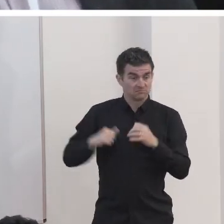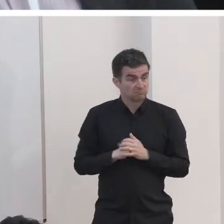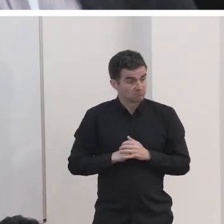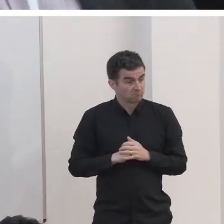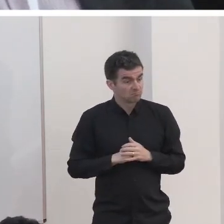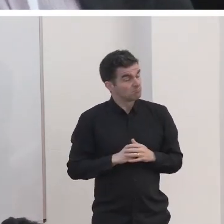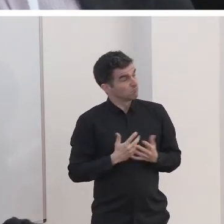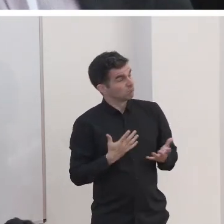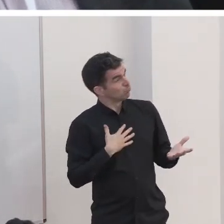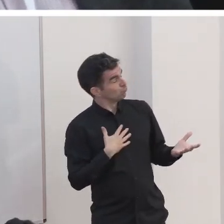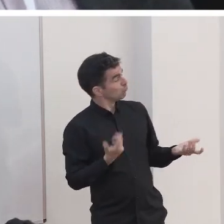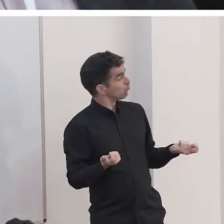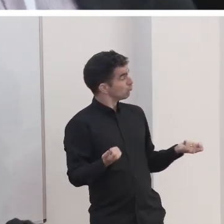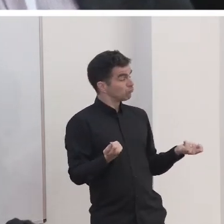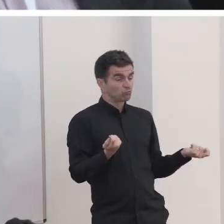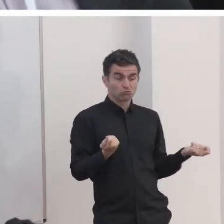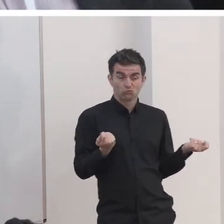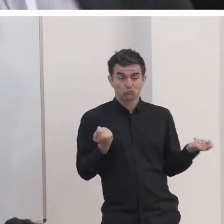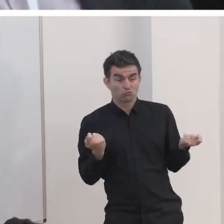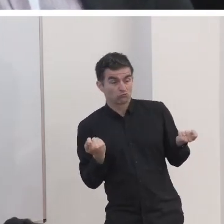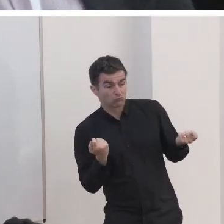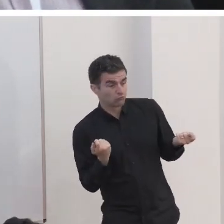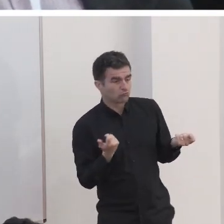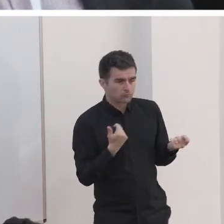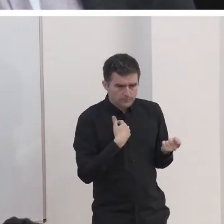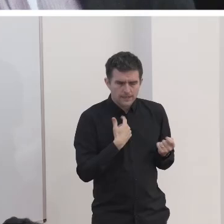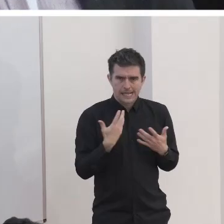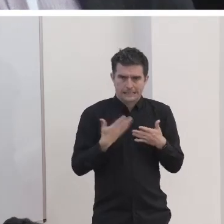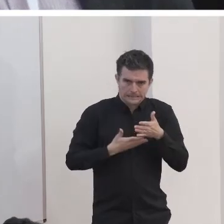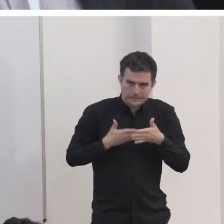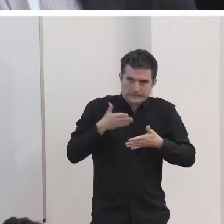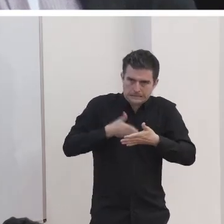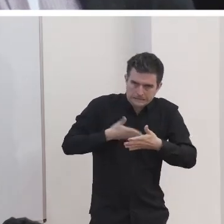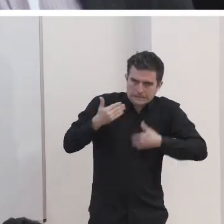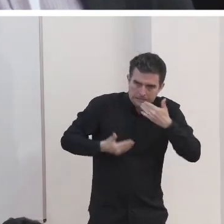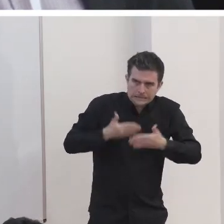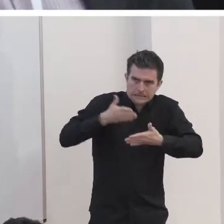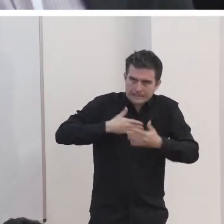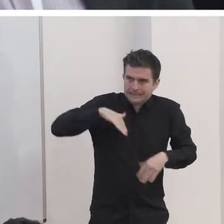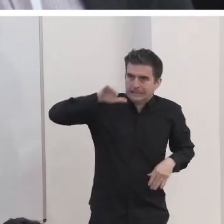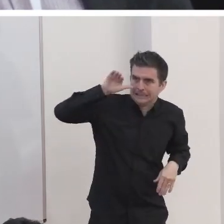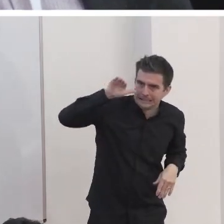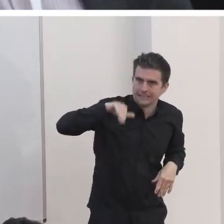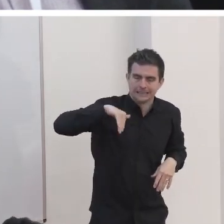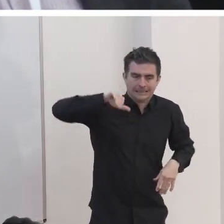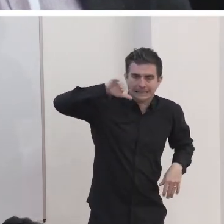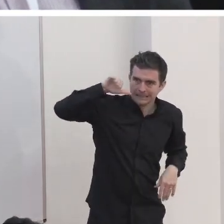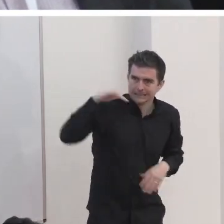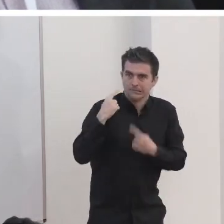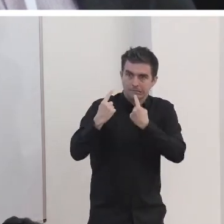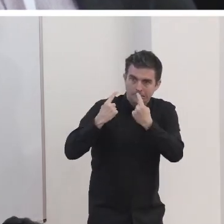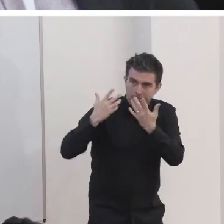we've done all what we can because we are working with the Human Rights Commission, we are working with the UN country team as part of